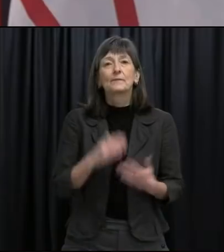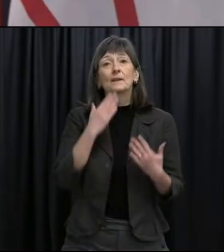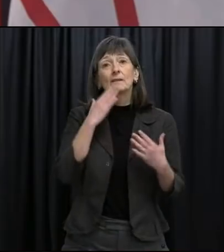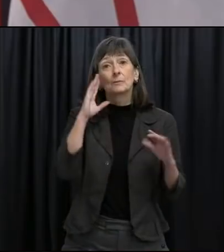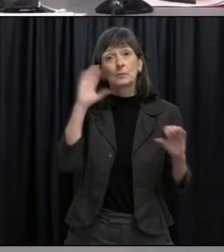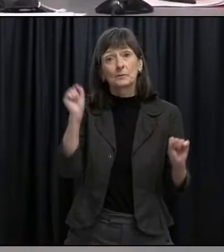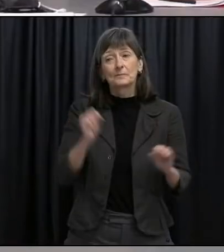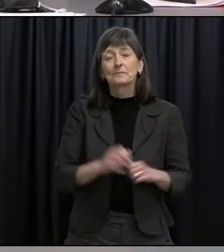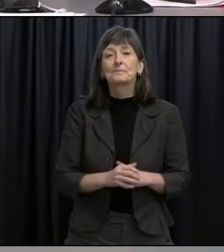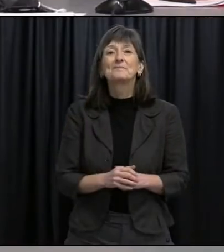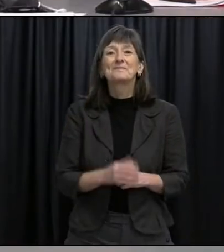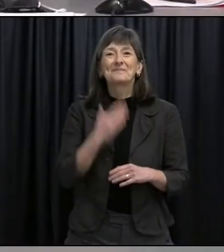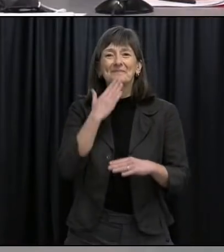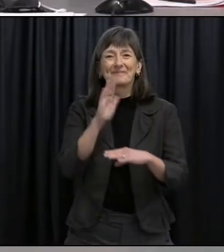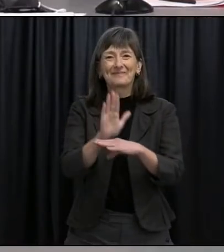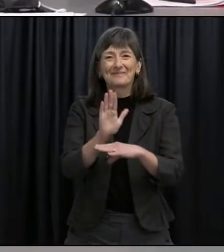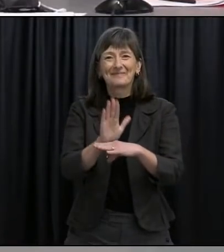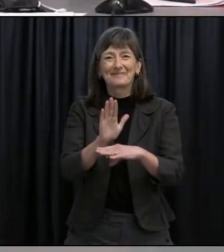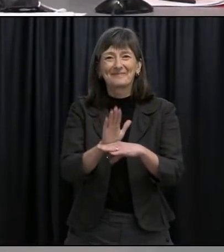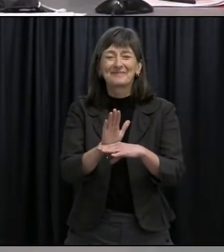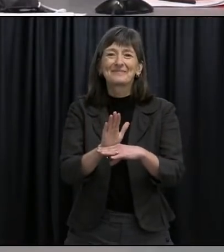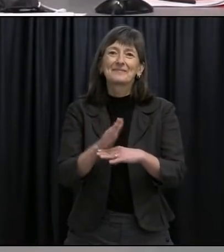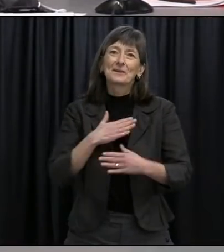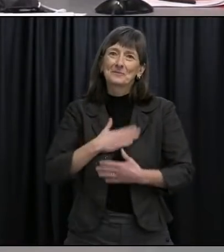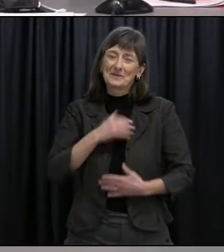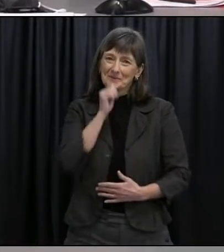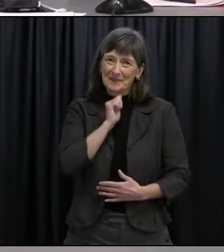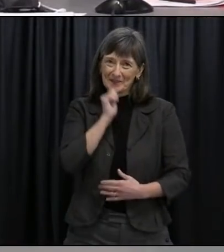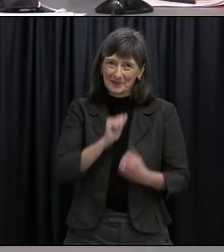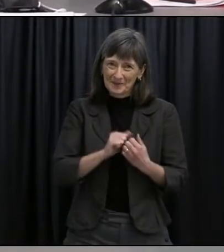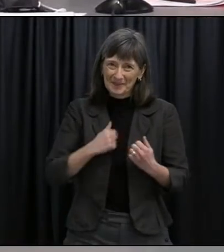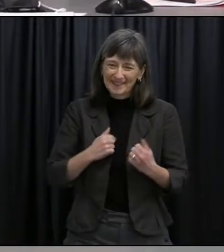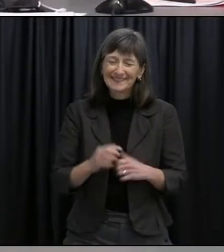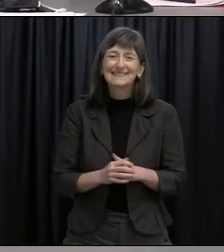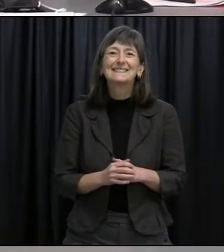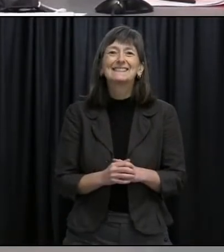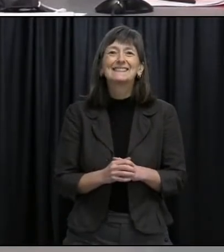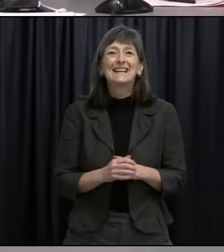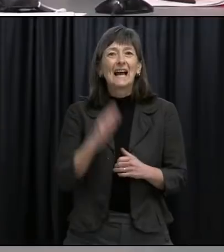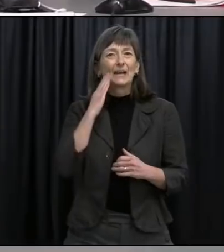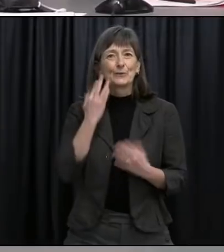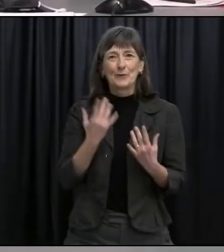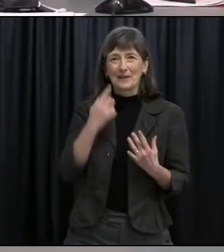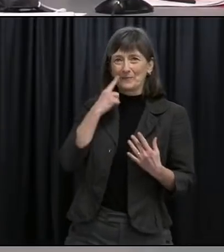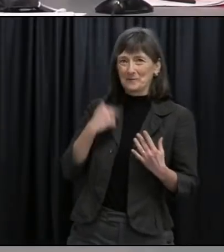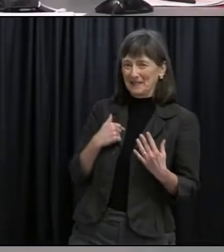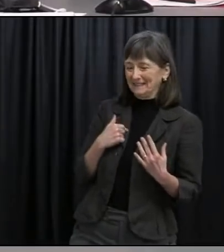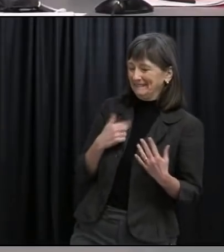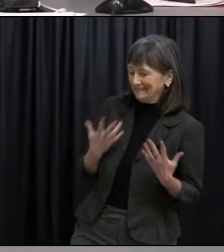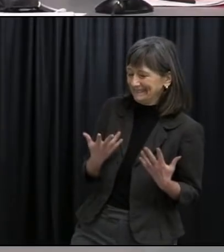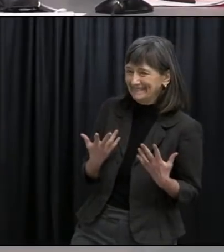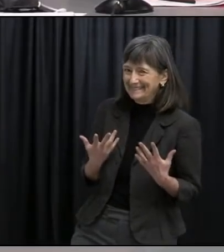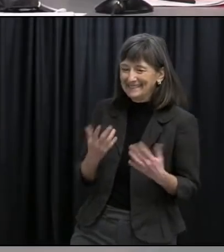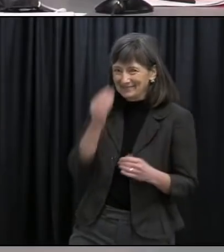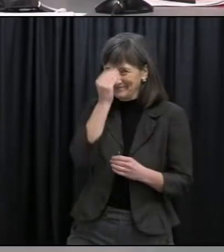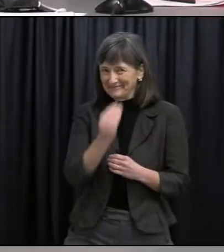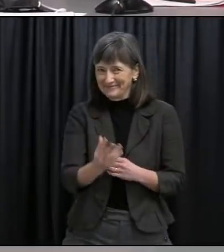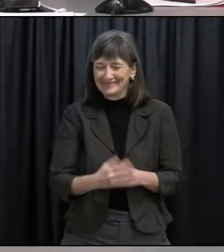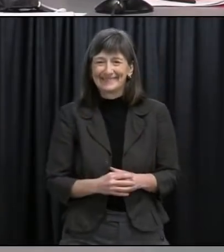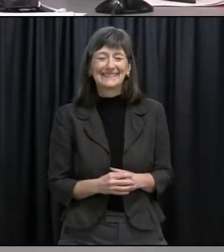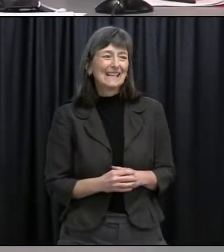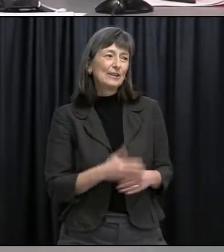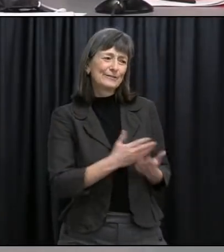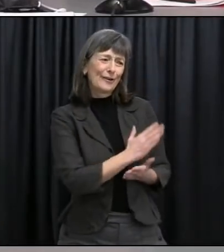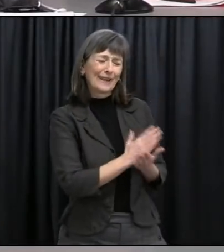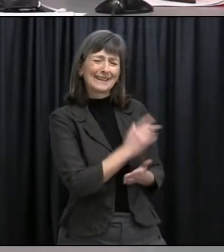Thank you, Premier. Good afternoon, everyone. I appreciate your patience. Everyone was waiting on me, just for the record. It's